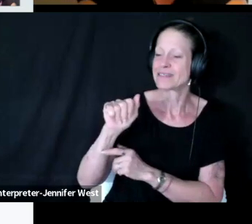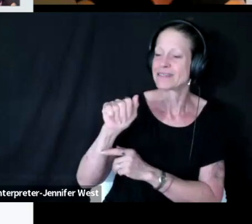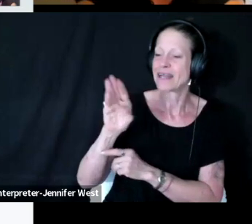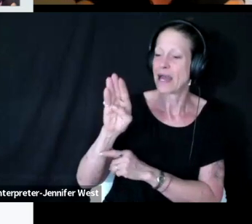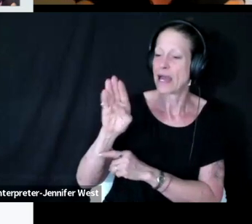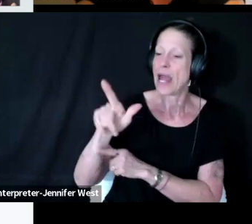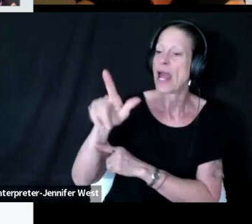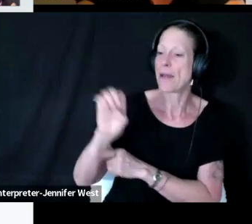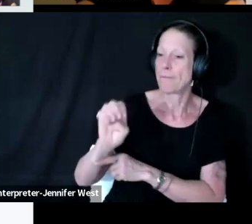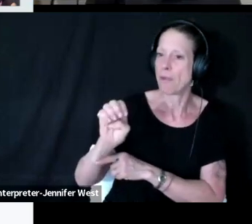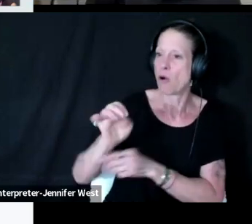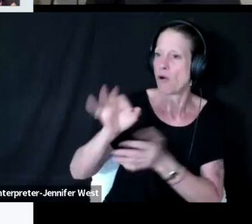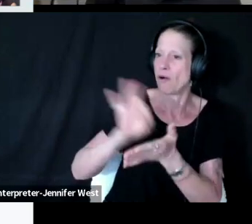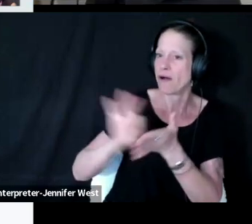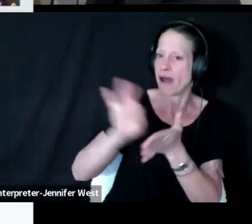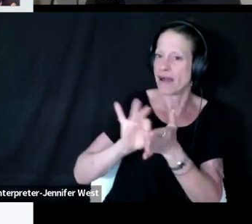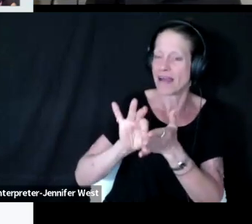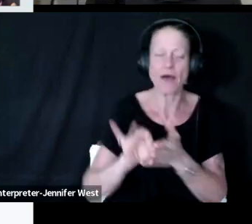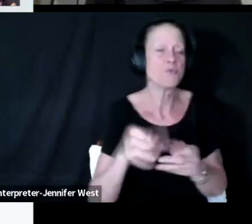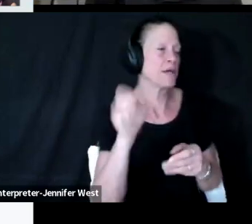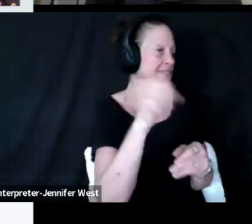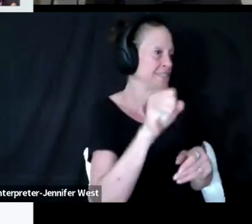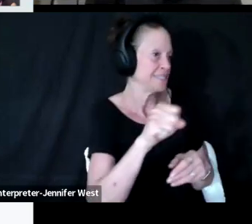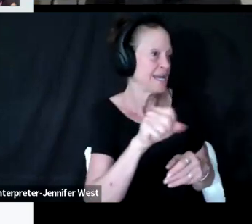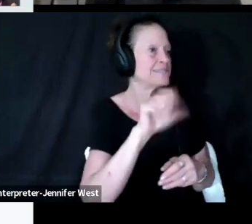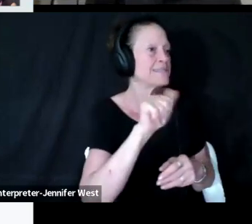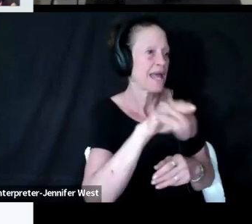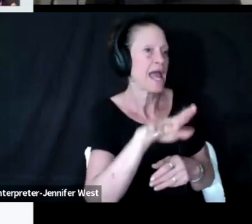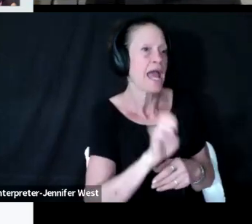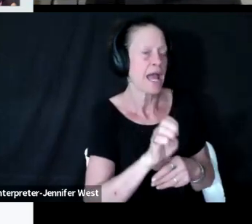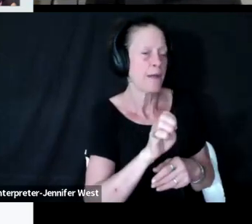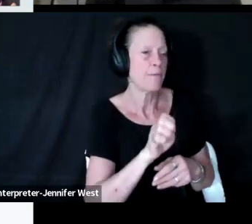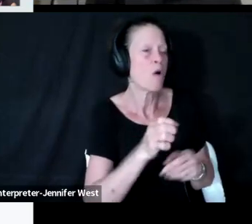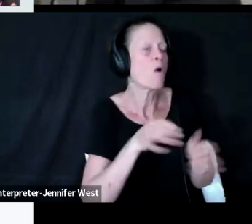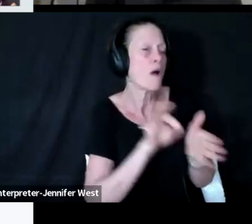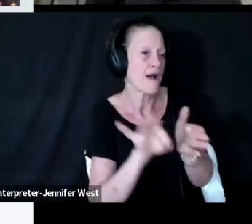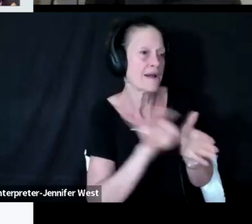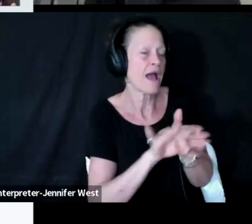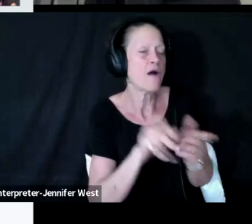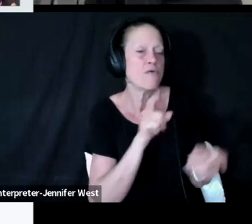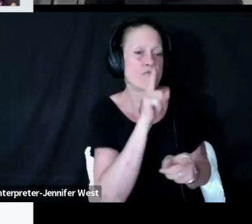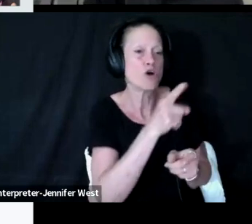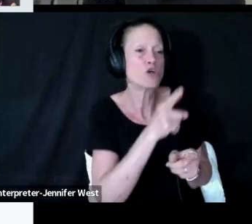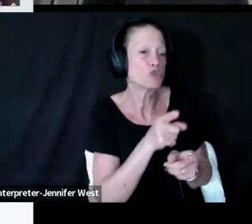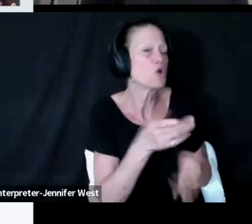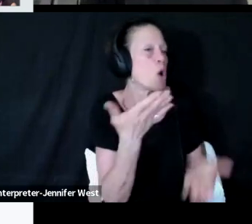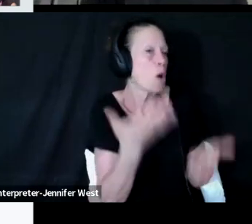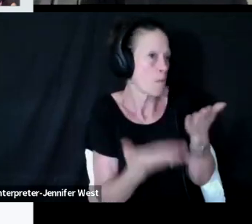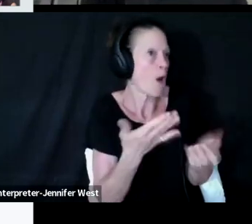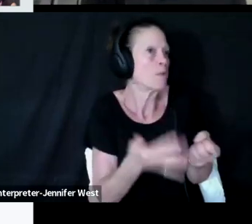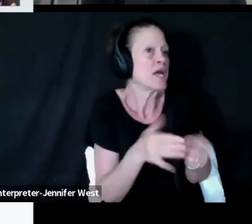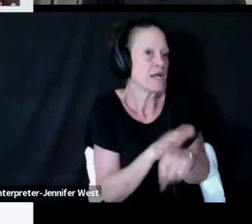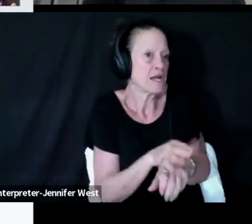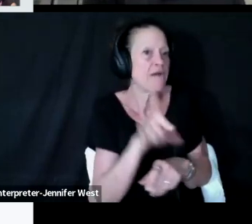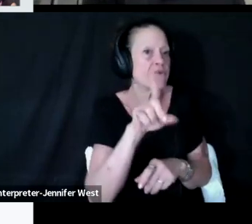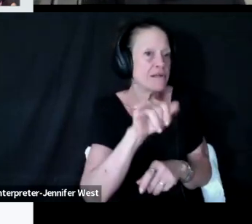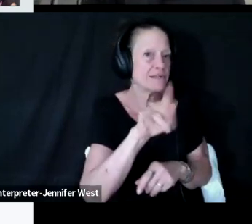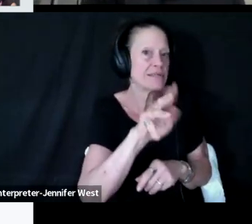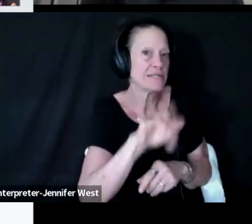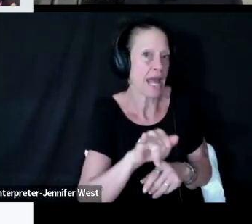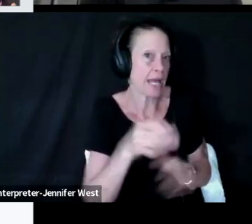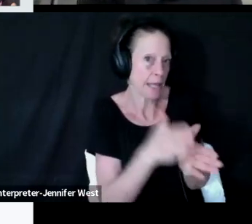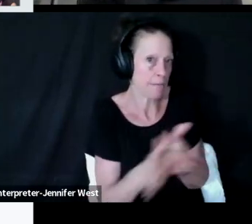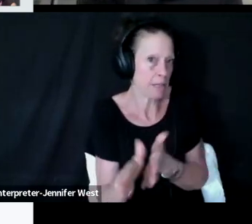You answered that absolutely. question. Great. That one's for sure. Yeah, right. I would say on the other one, I'm not exactly sure